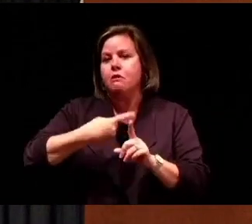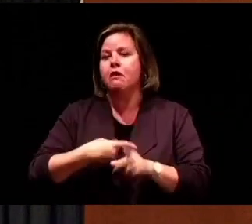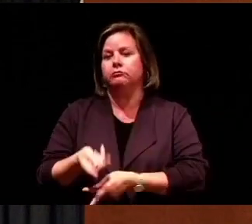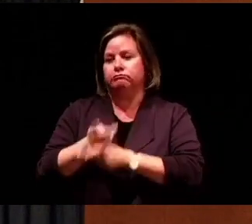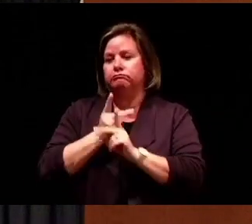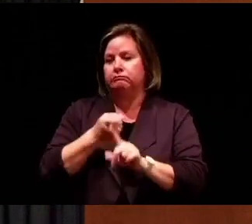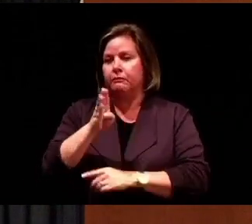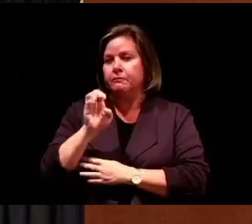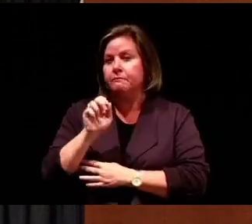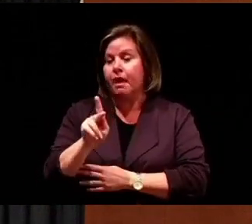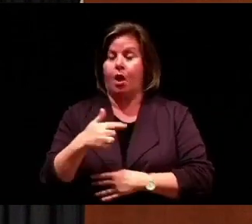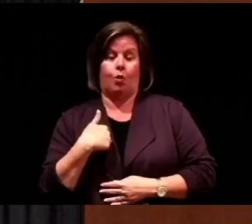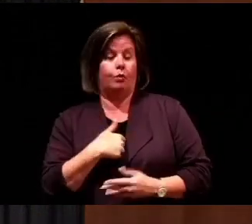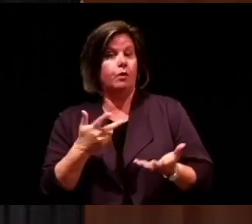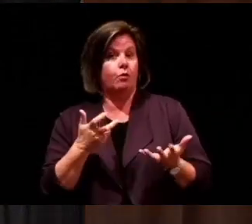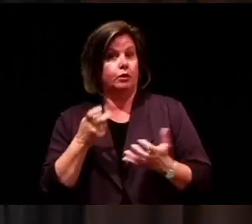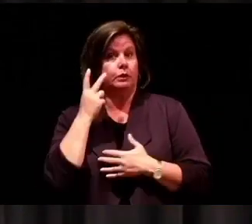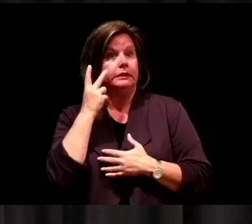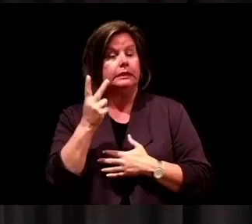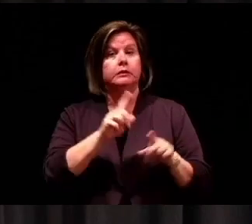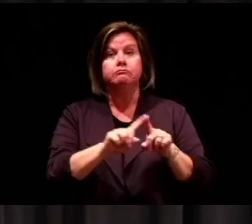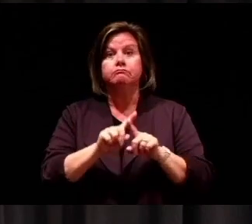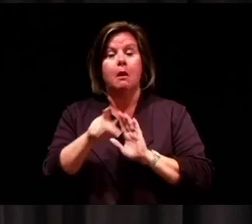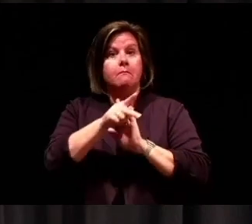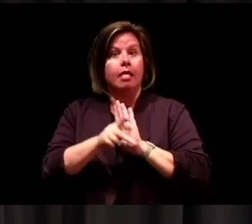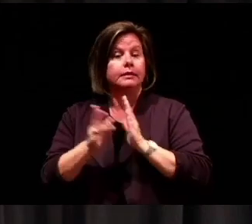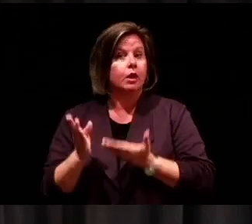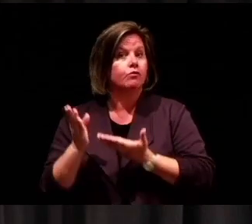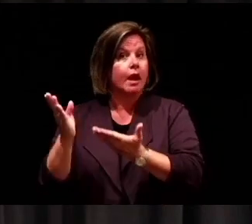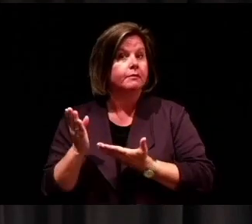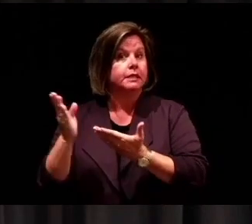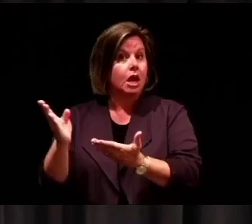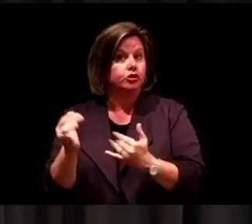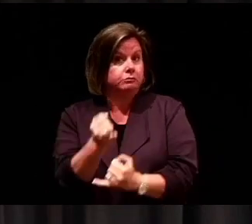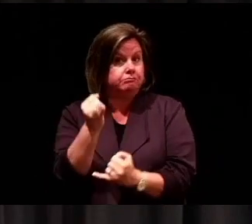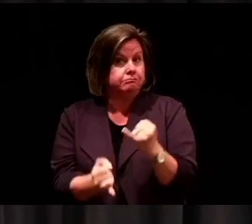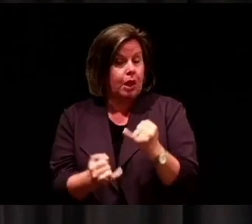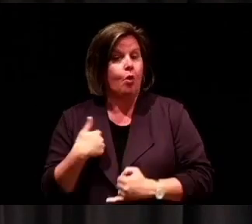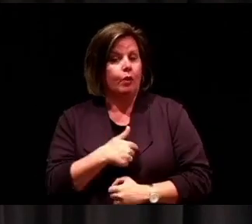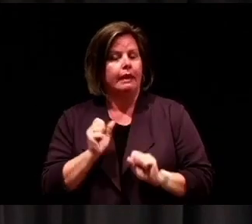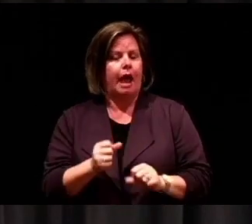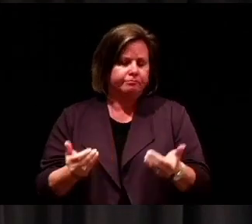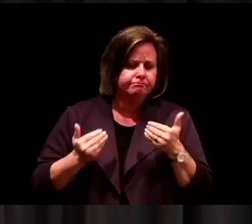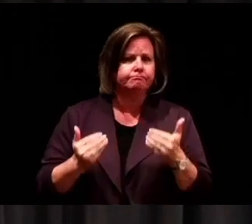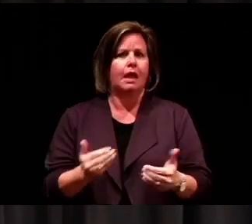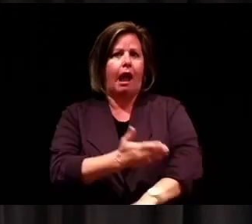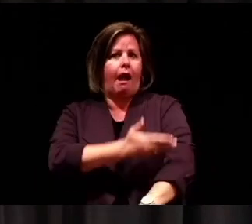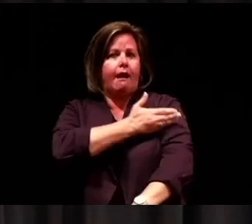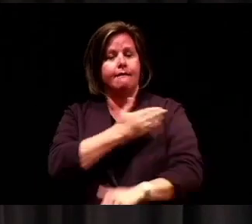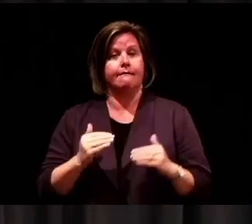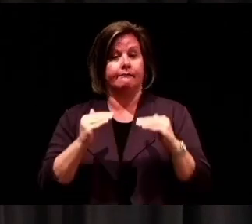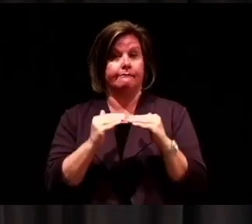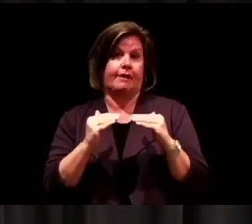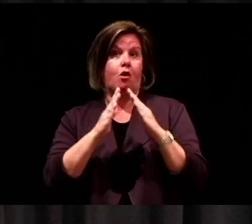many discrimination cases over the past couple decades. So welcome to our panelists. I don't want to take a whole heck of a lot of time